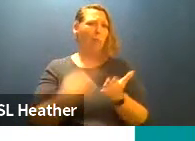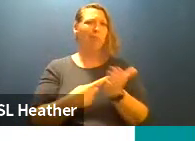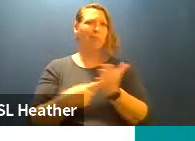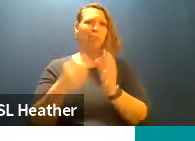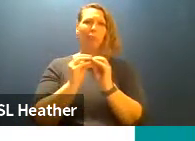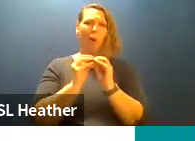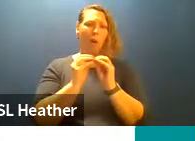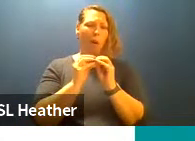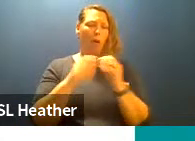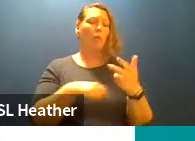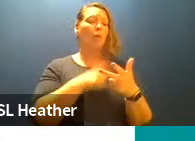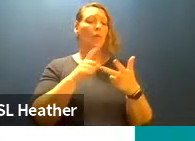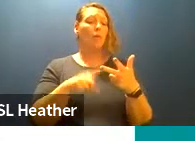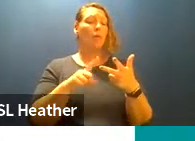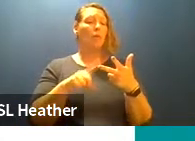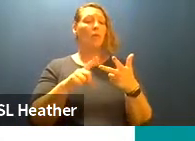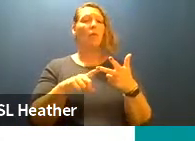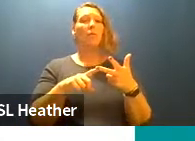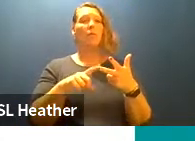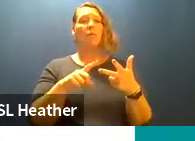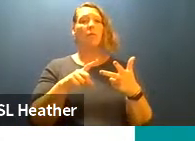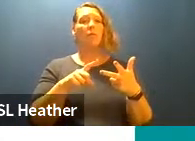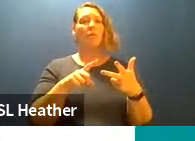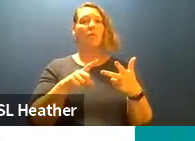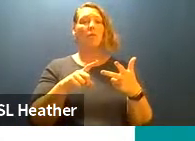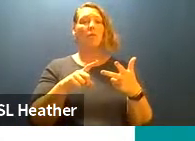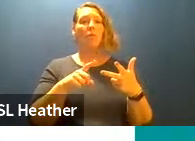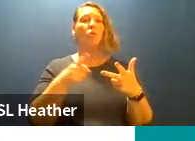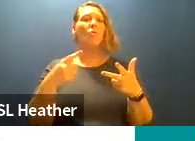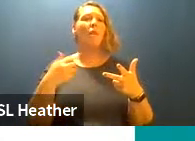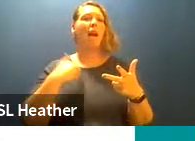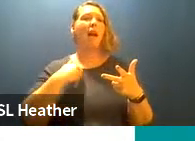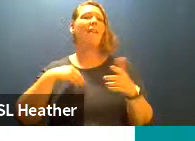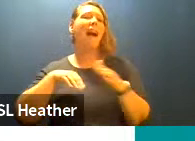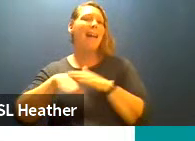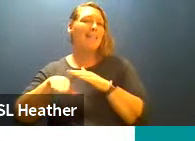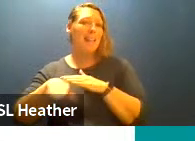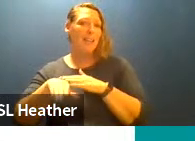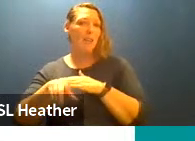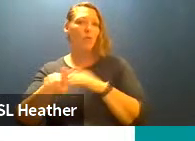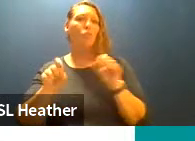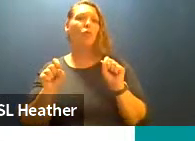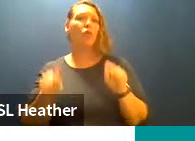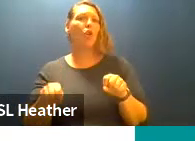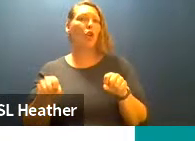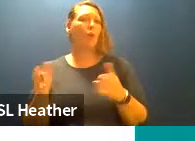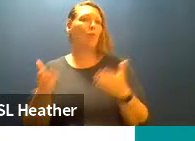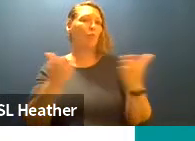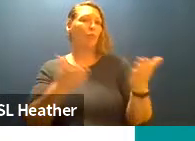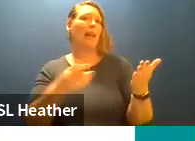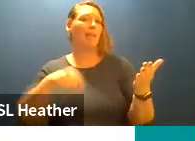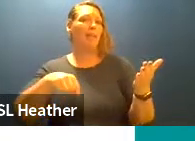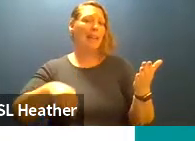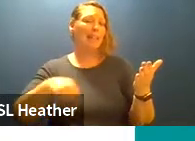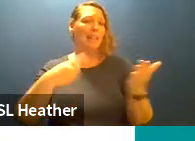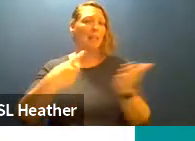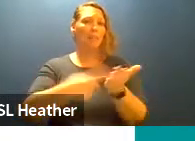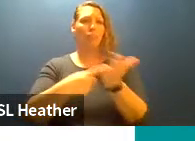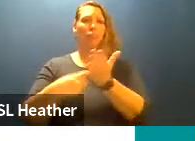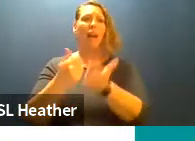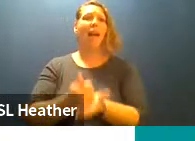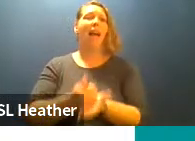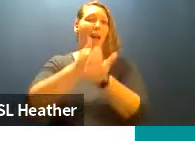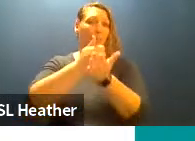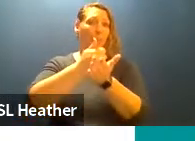your thinking? And what additional data or information do you have access to that you could possibly bring to the table that would help us